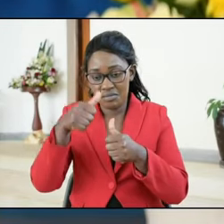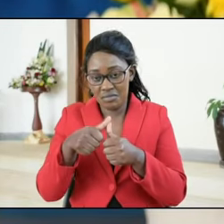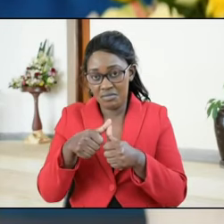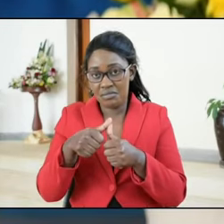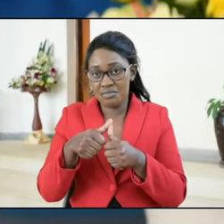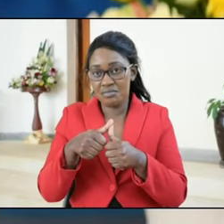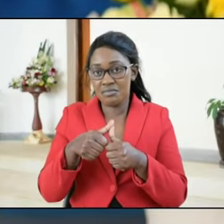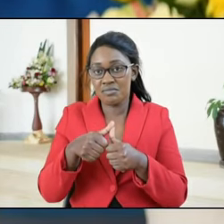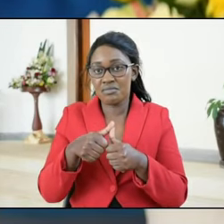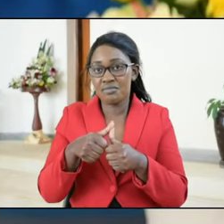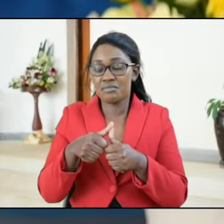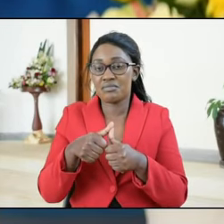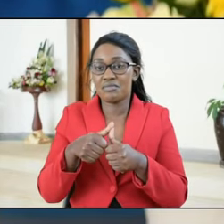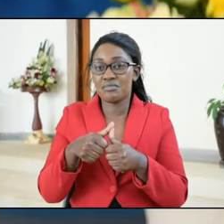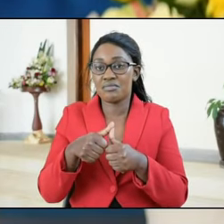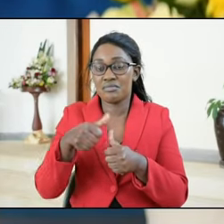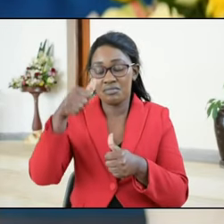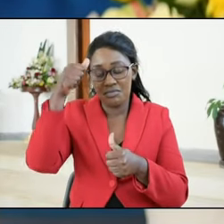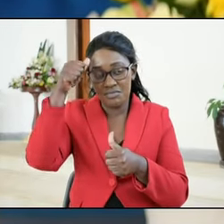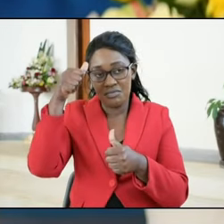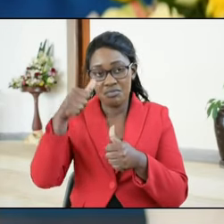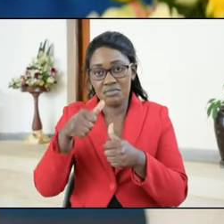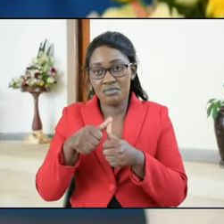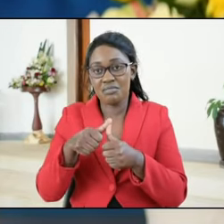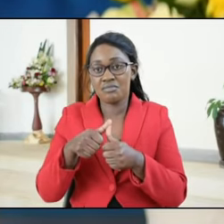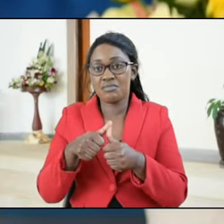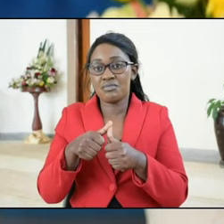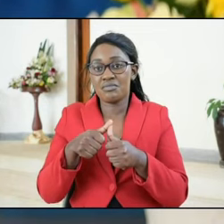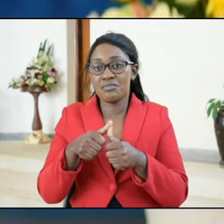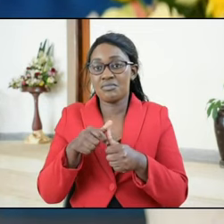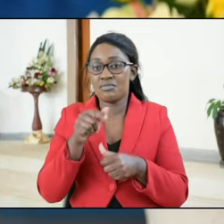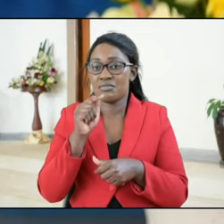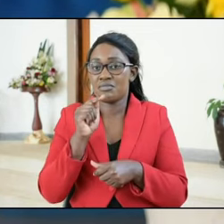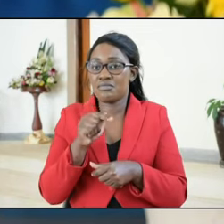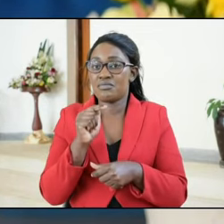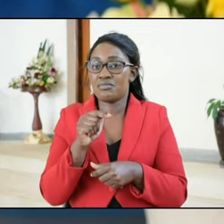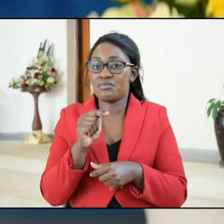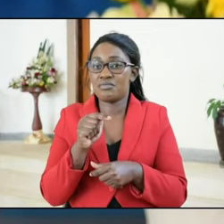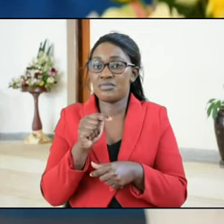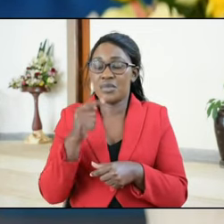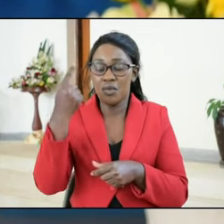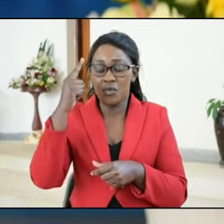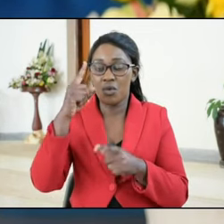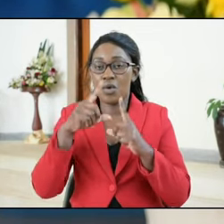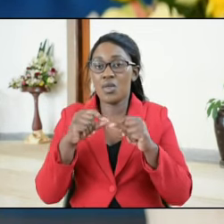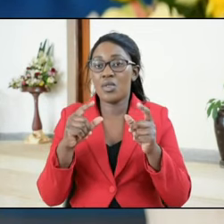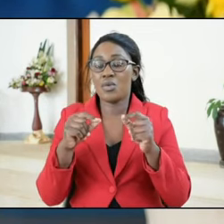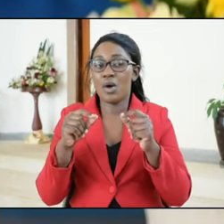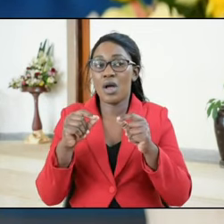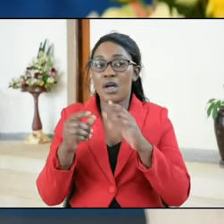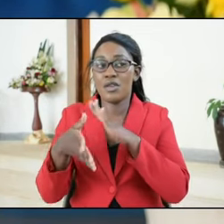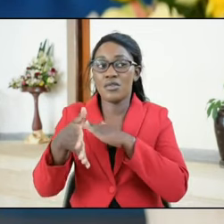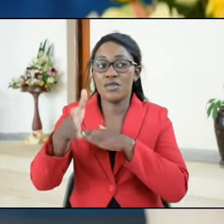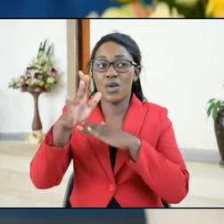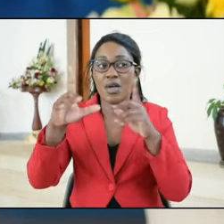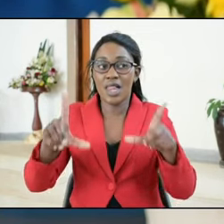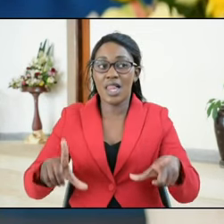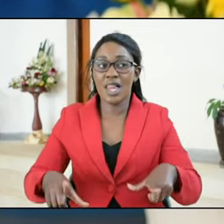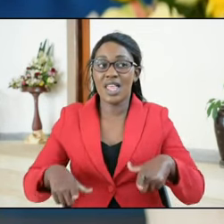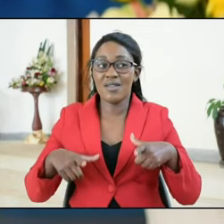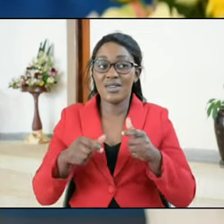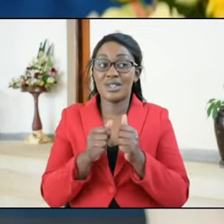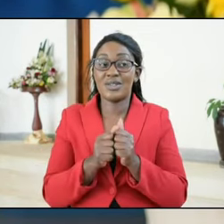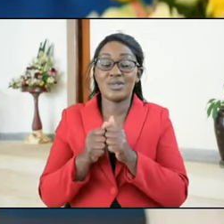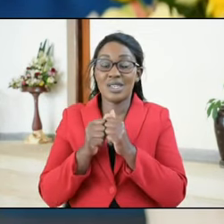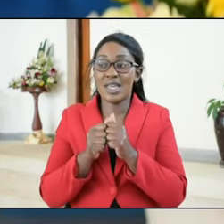Hebrews 4 verse 12, told us that for the word of God is living and powerful, sharper